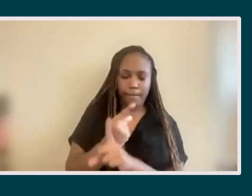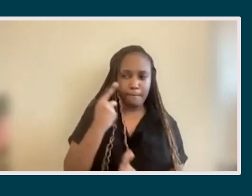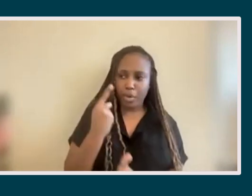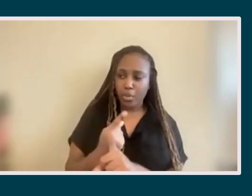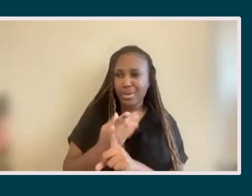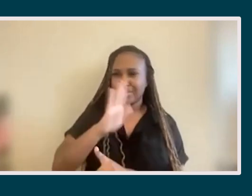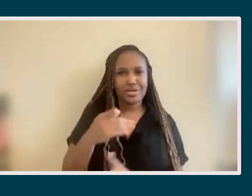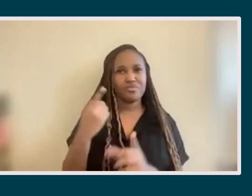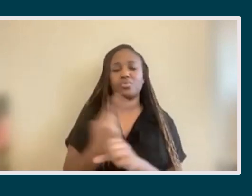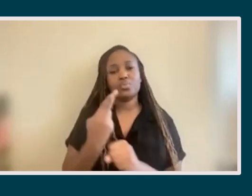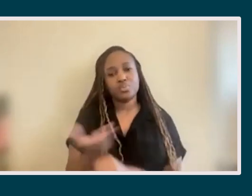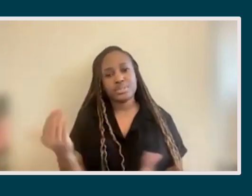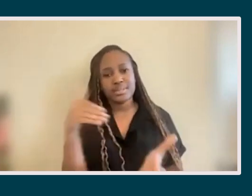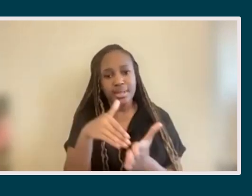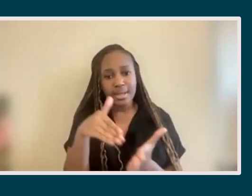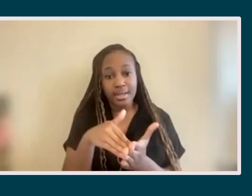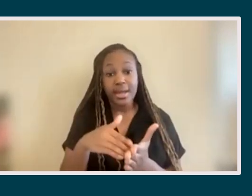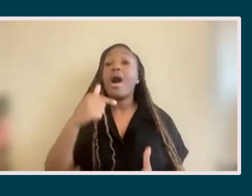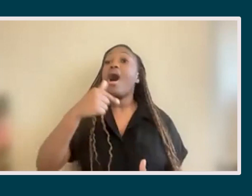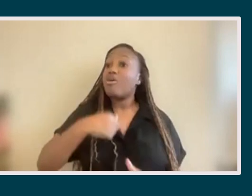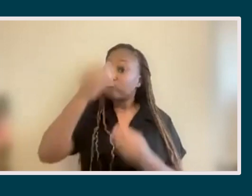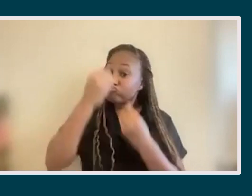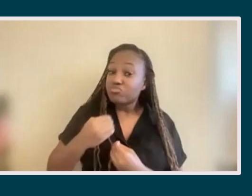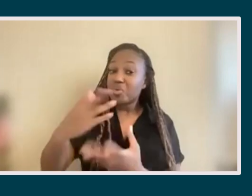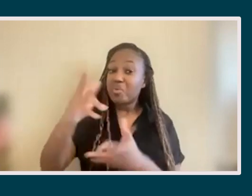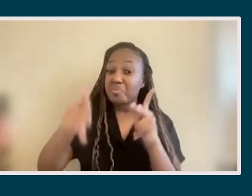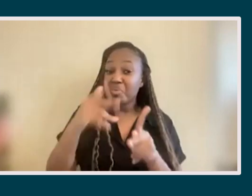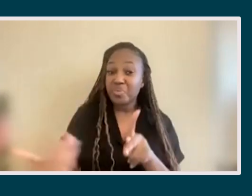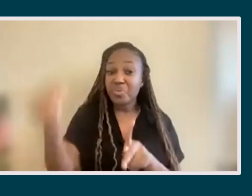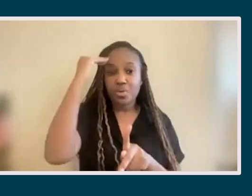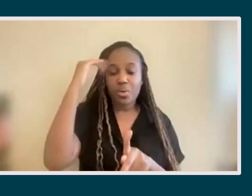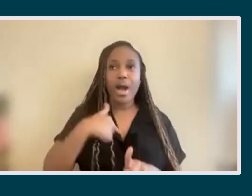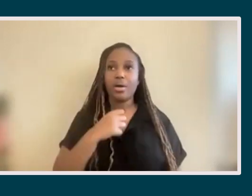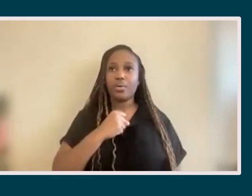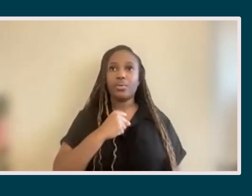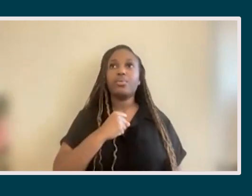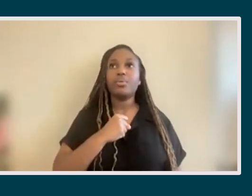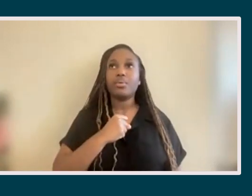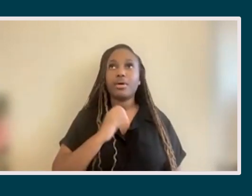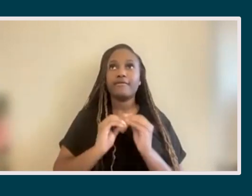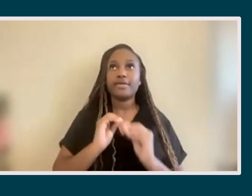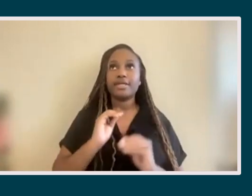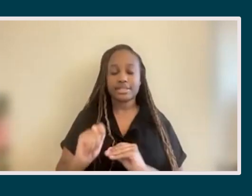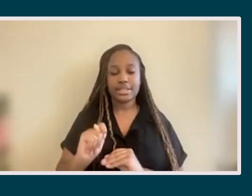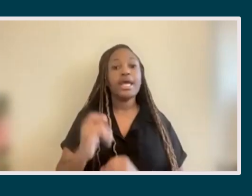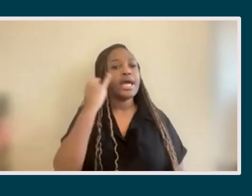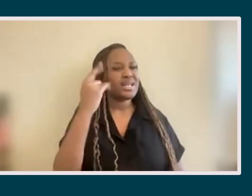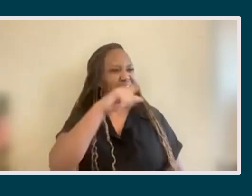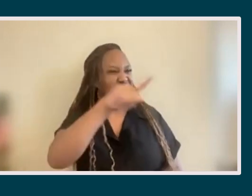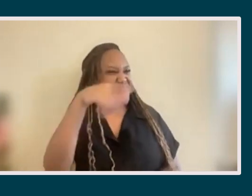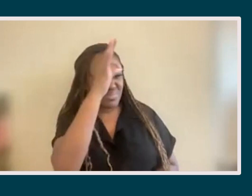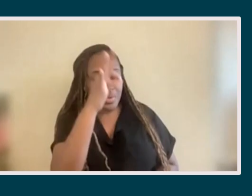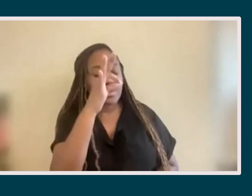again, I let everybody know that I caught myself, and if they didn't know about that, they also just got a learning moment.